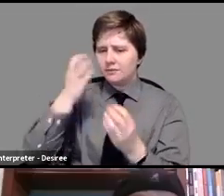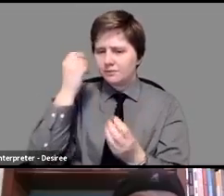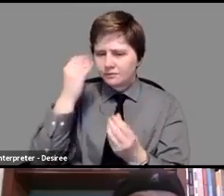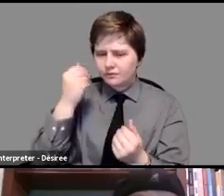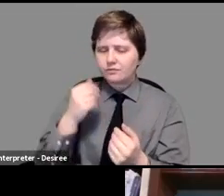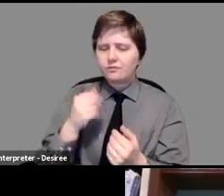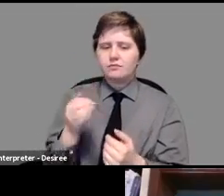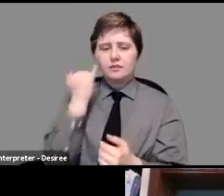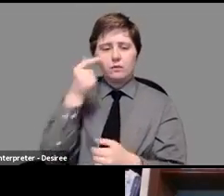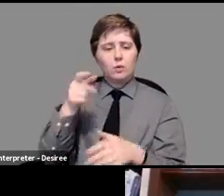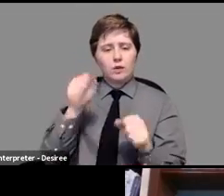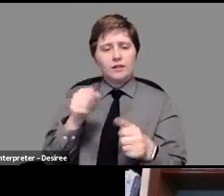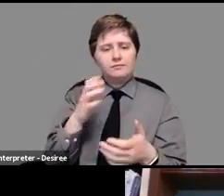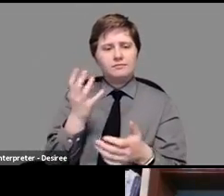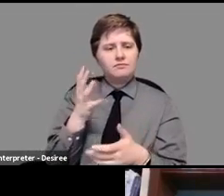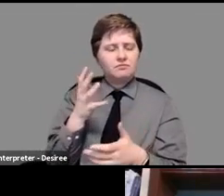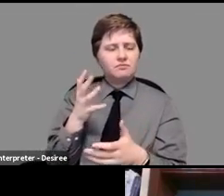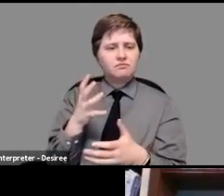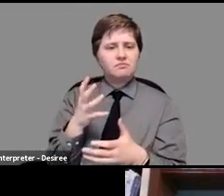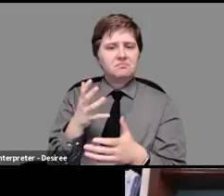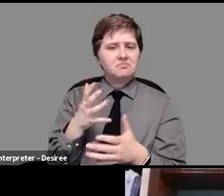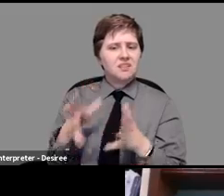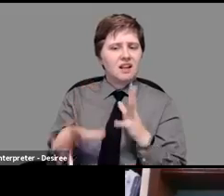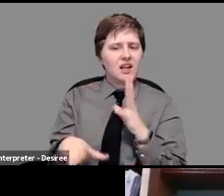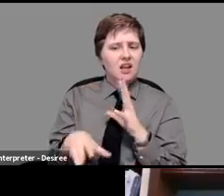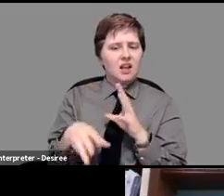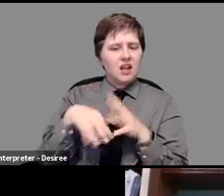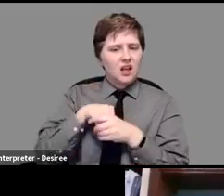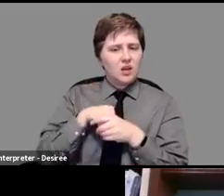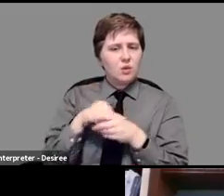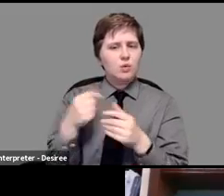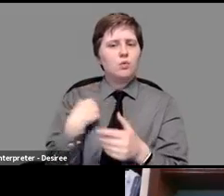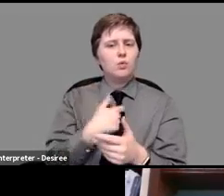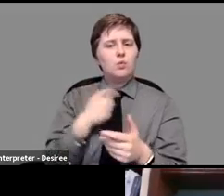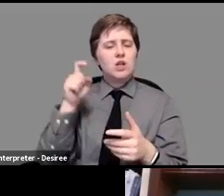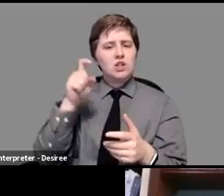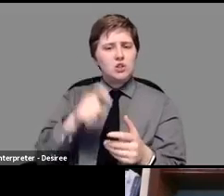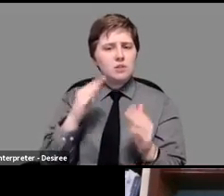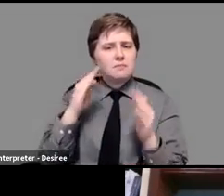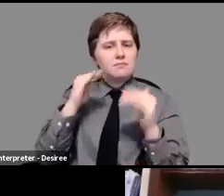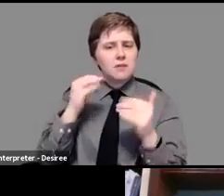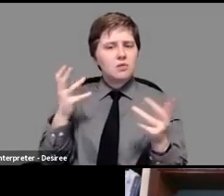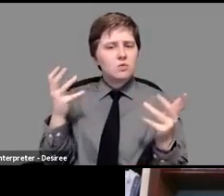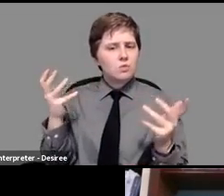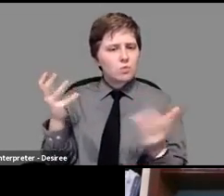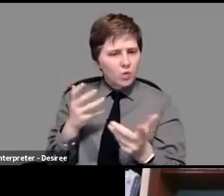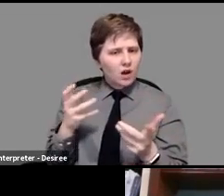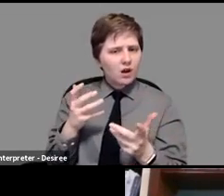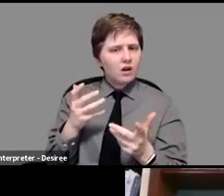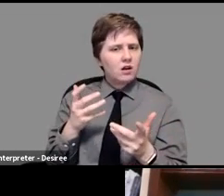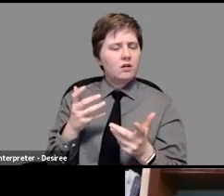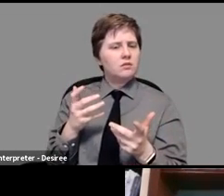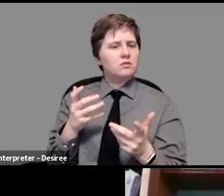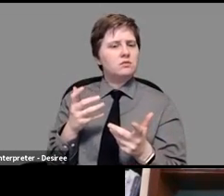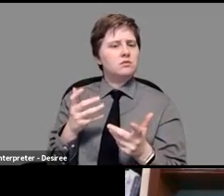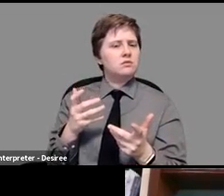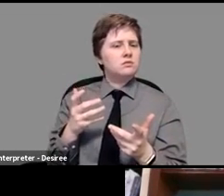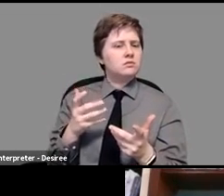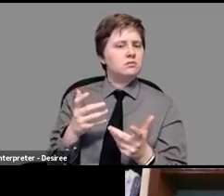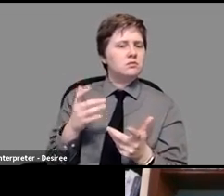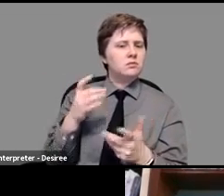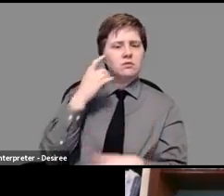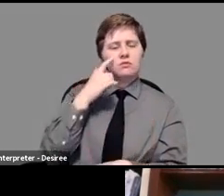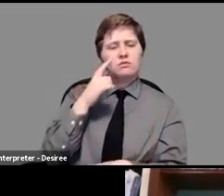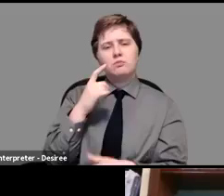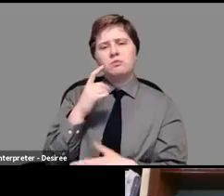if you can kind of include what we should be expecting to be